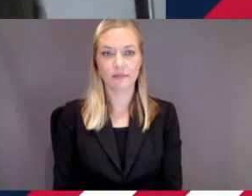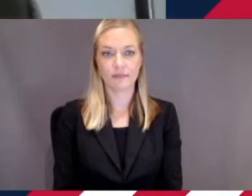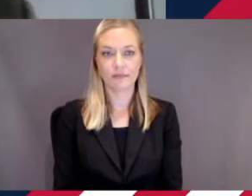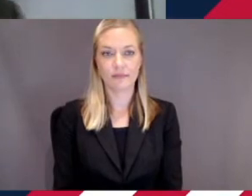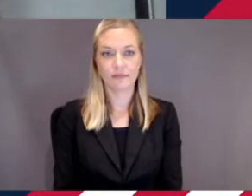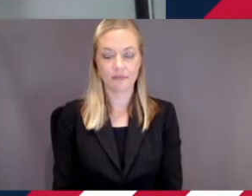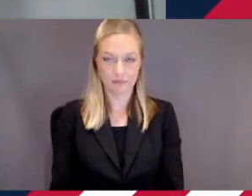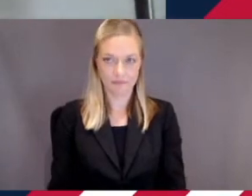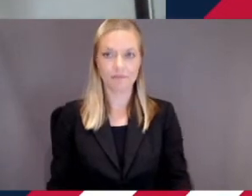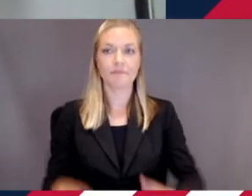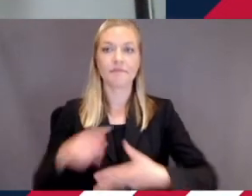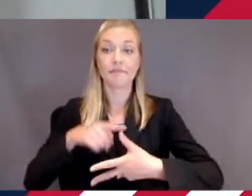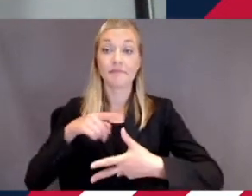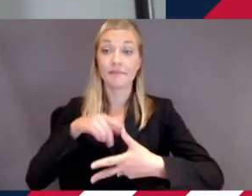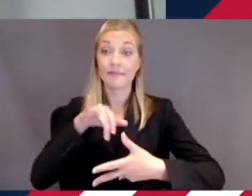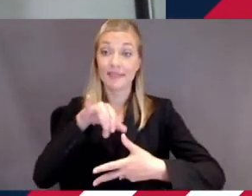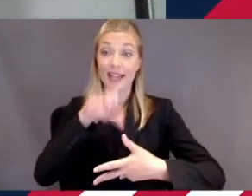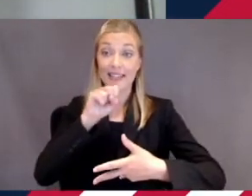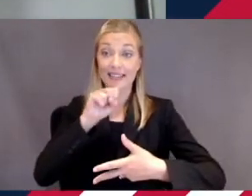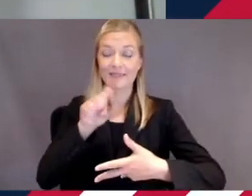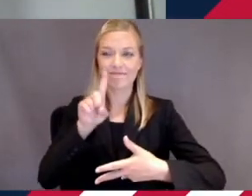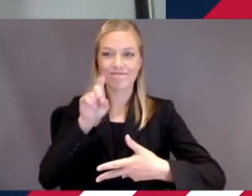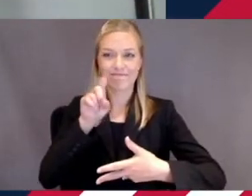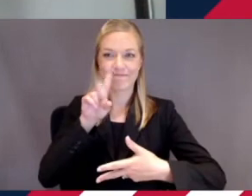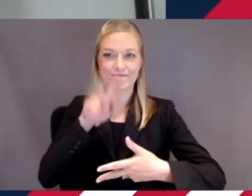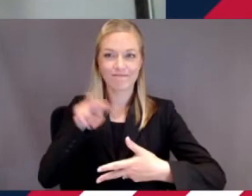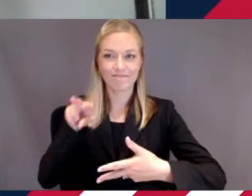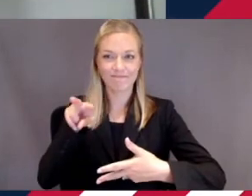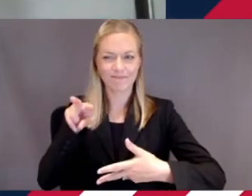$122 yes. Oh, I'm sorry,